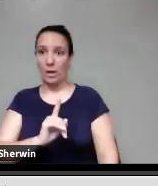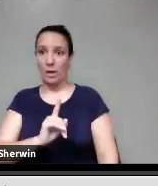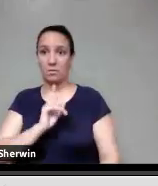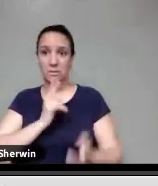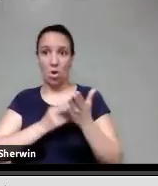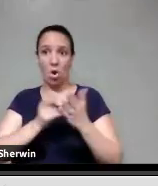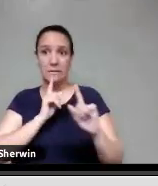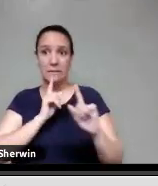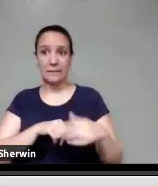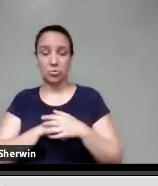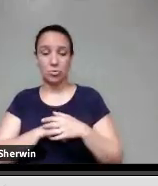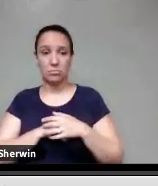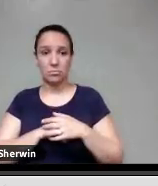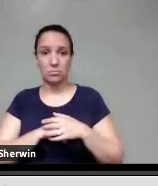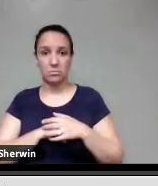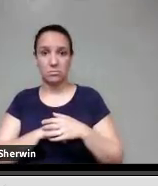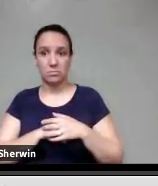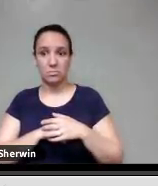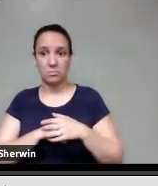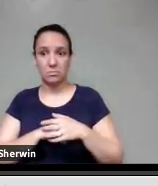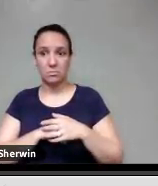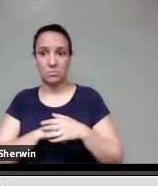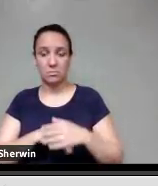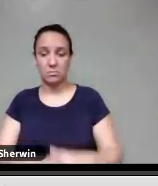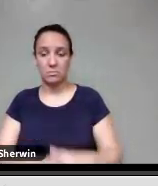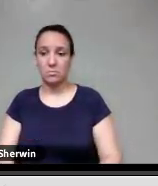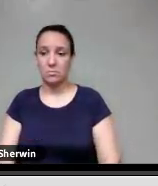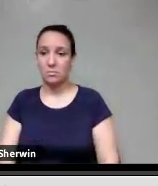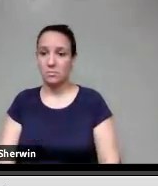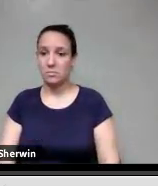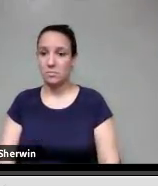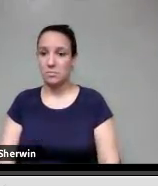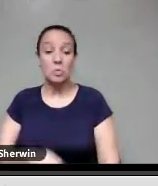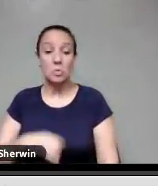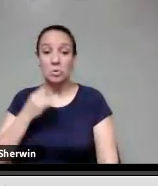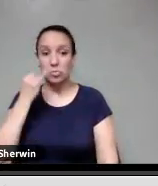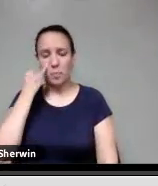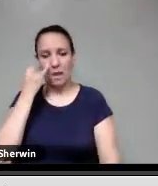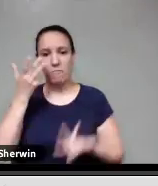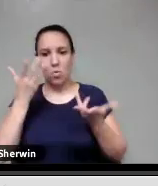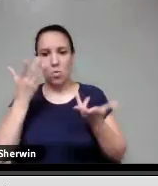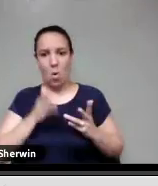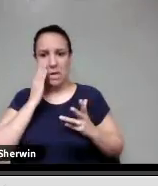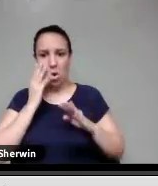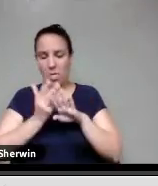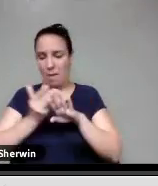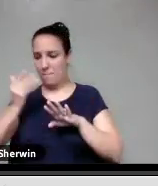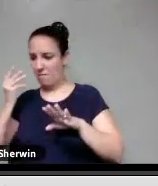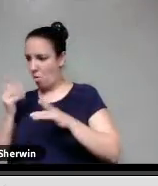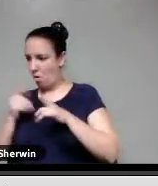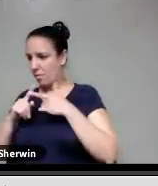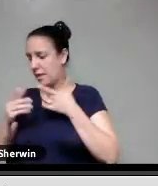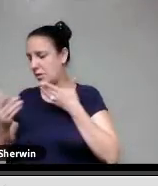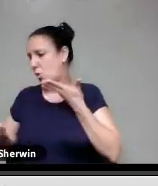in advance, maybe somebody would sponsor gas cards or something to come to book club. I'm just throwing ideas out